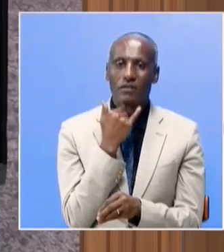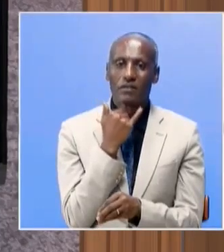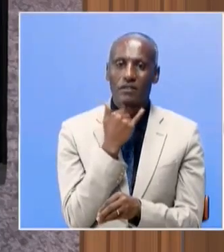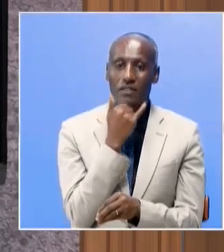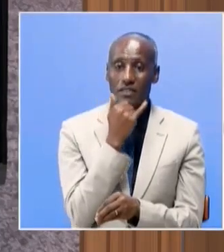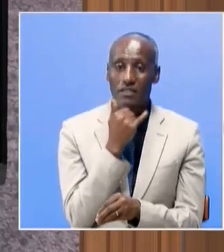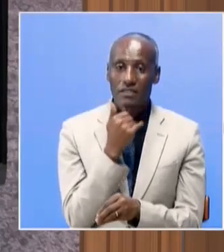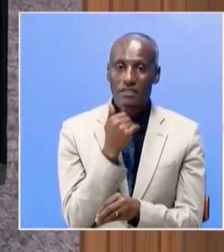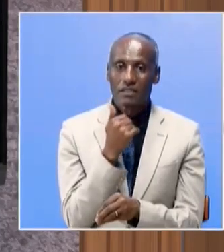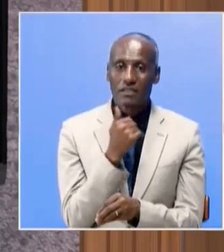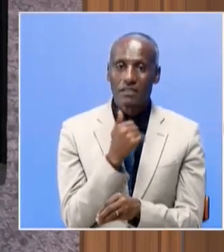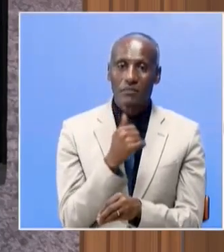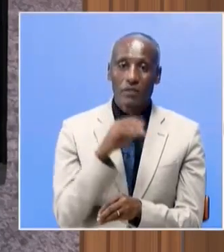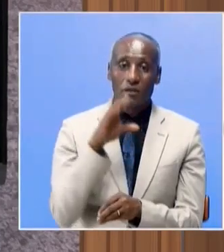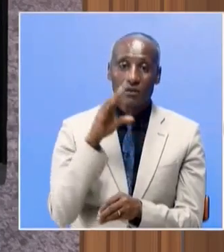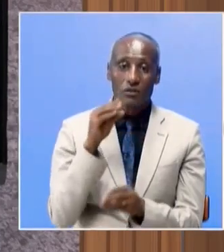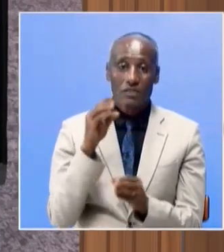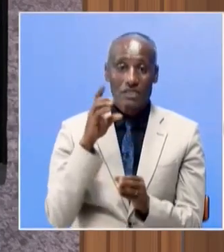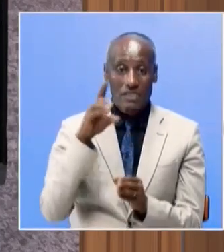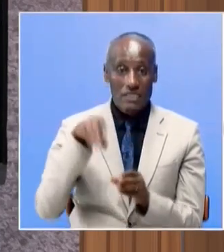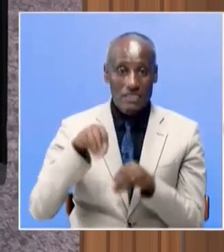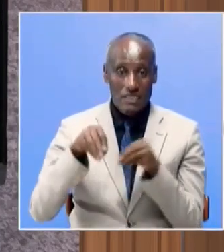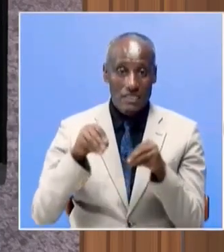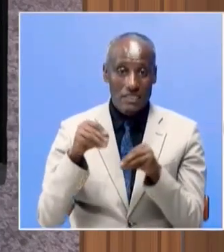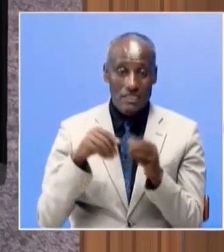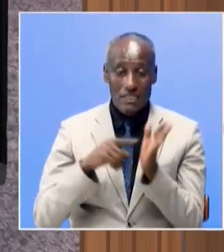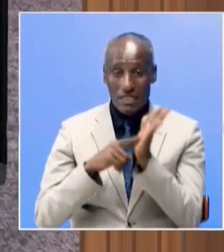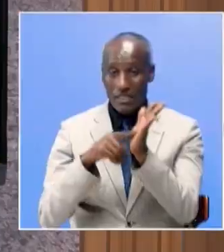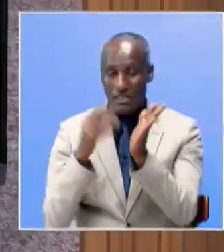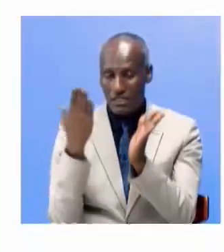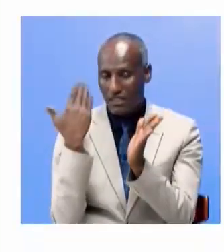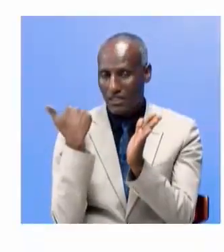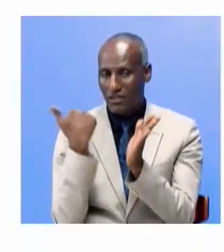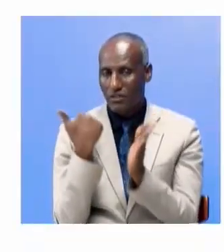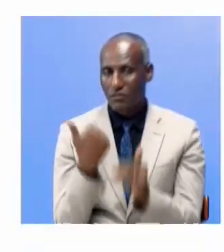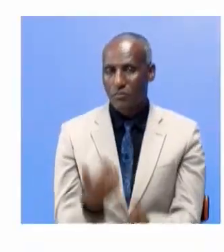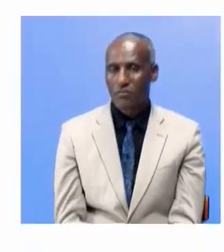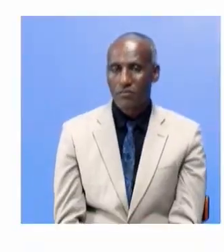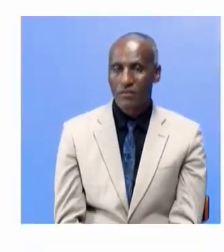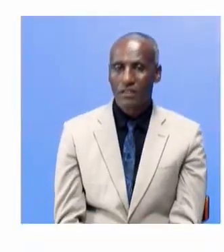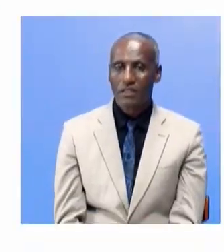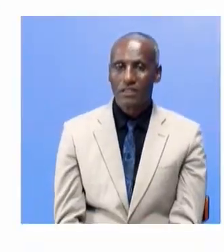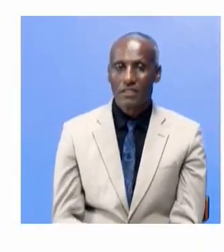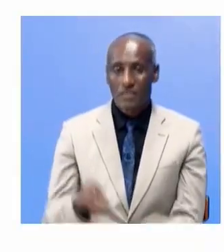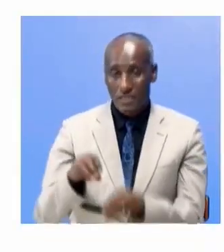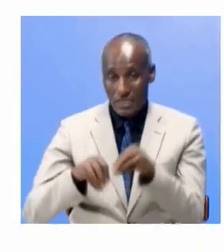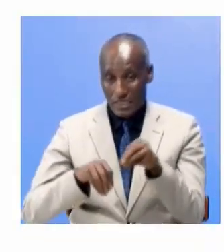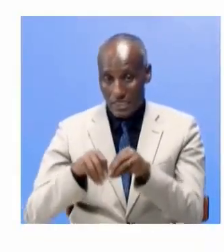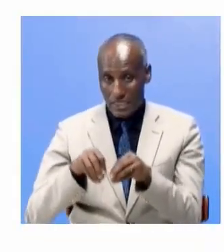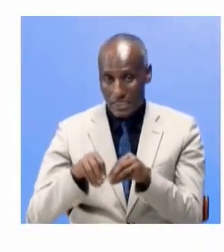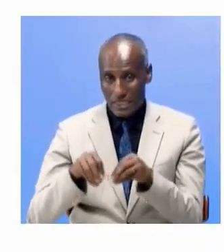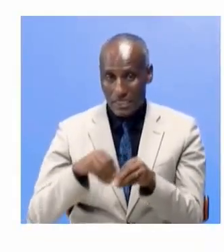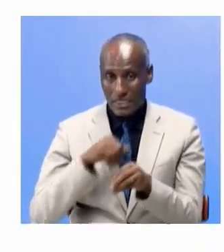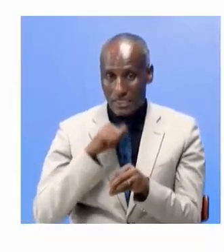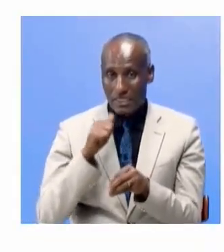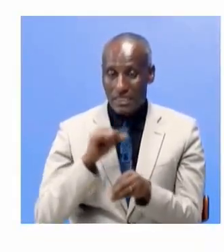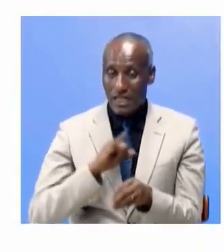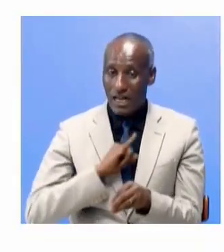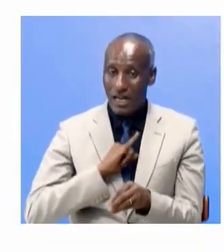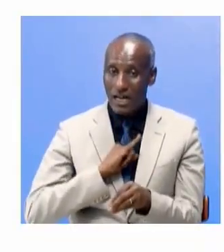used, just past indicator is here. So we have to say just like this. Did